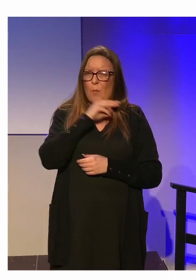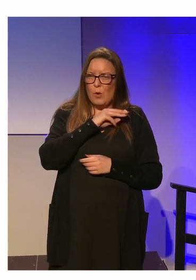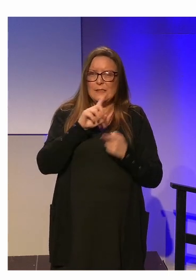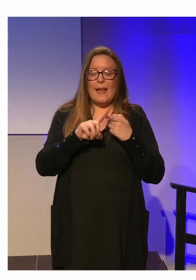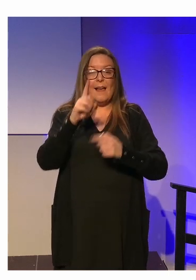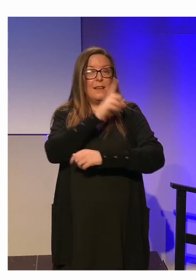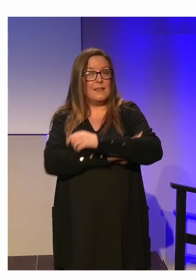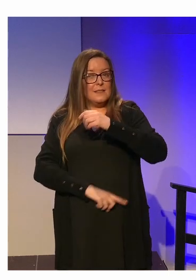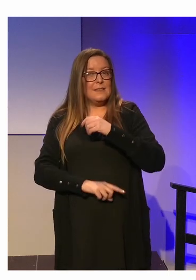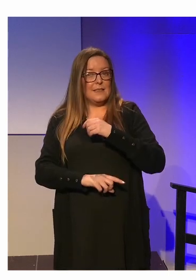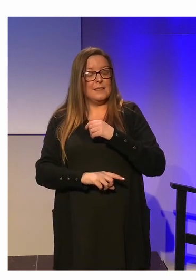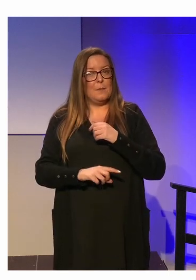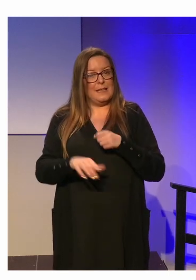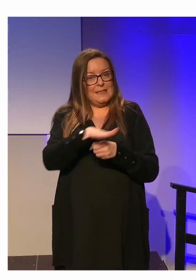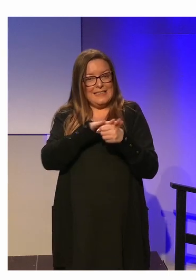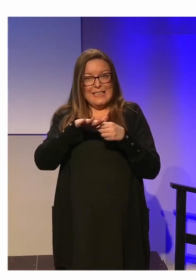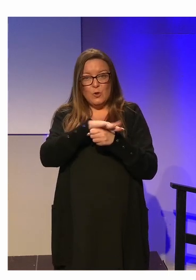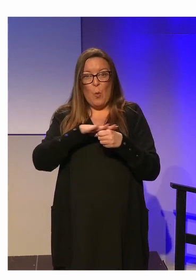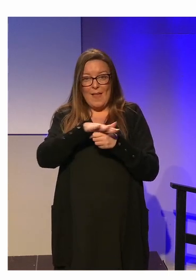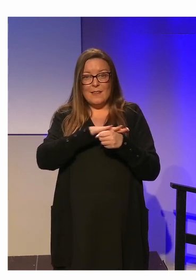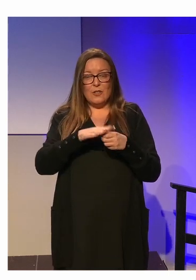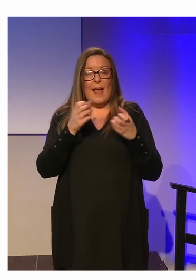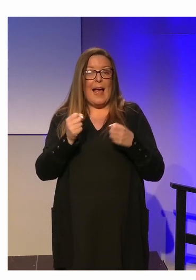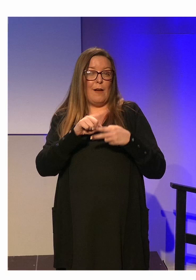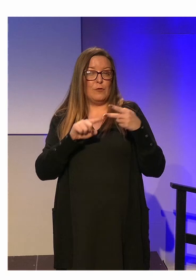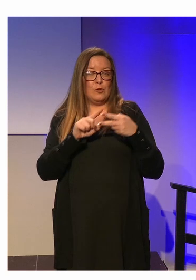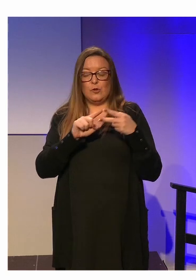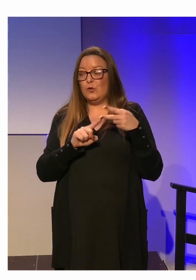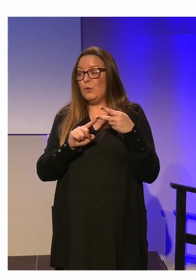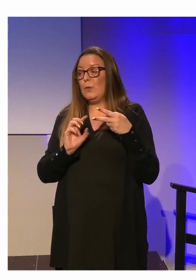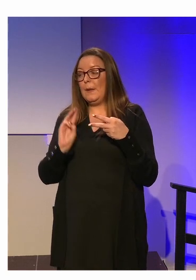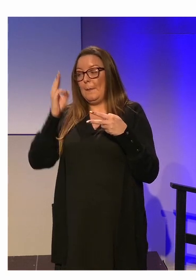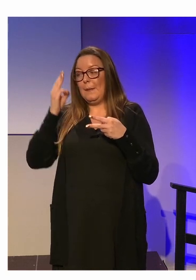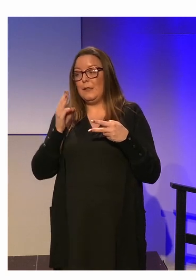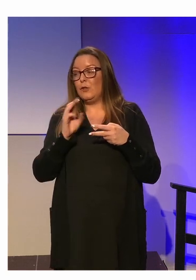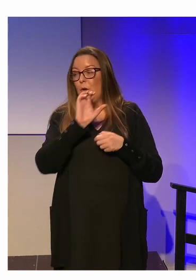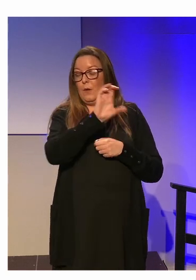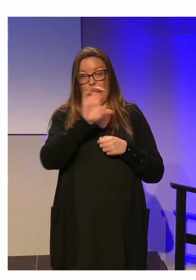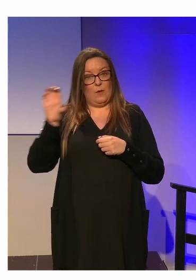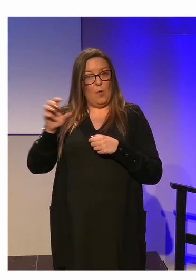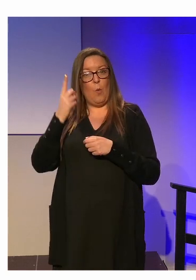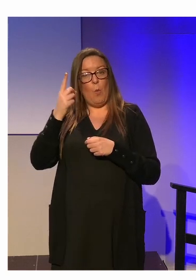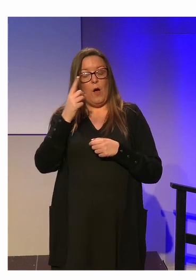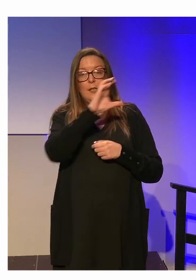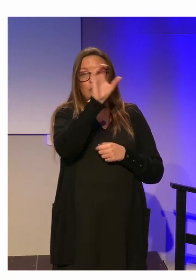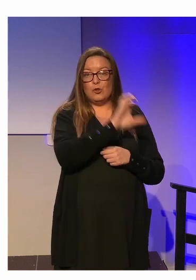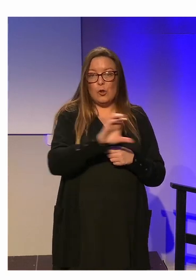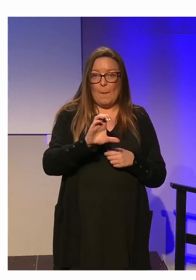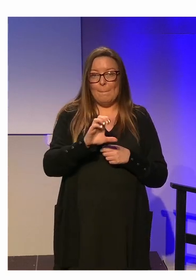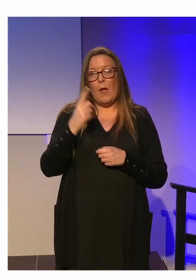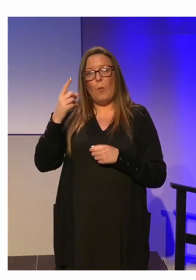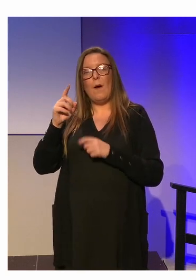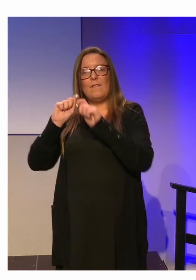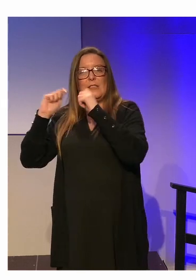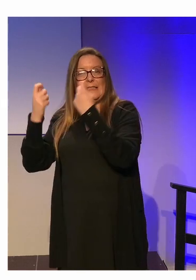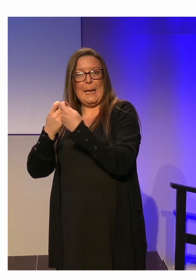is situational in some ways. So there's two icons on here, one for Zoom and one for Teams. And we've